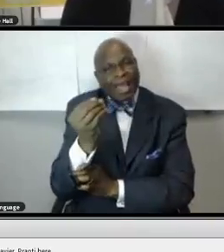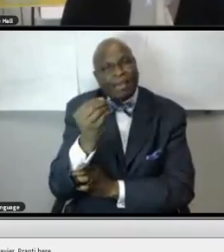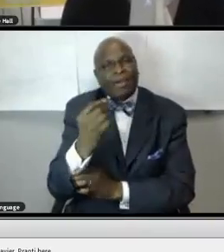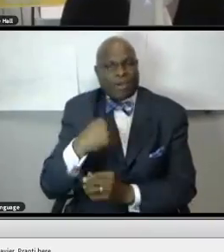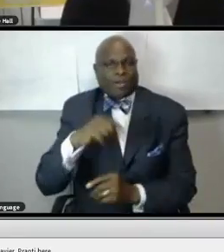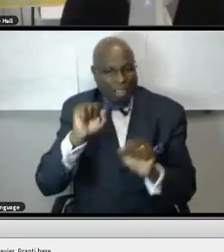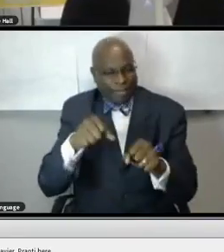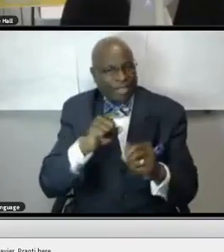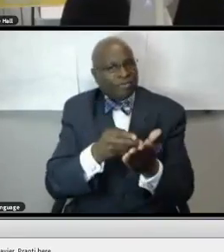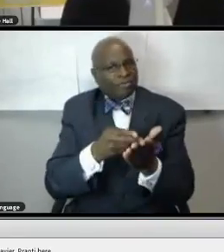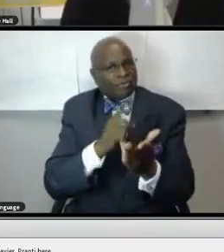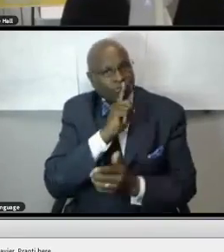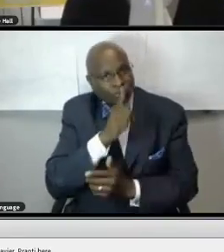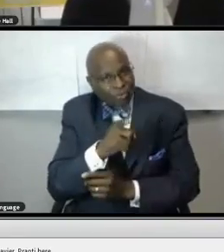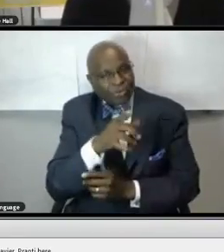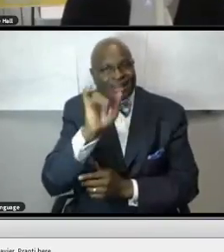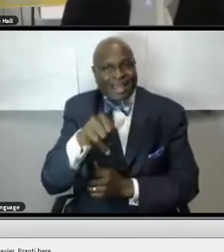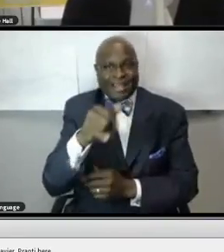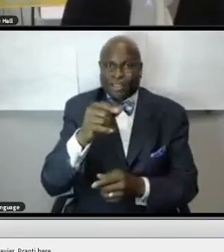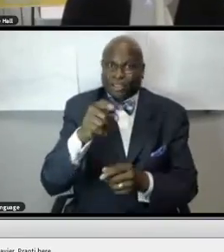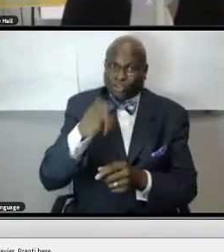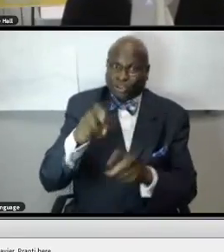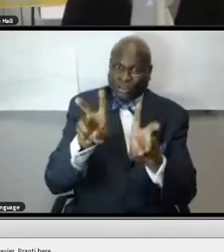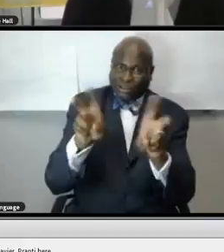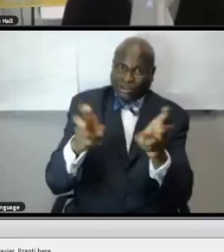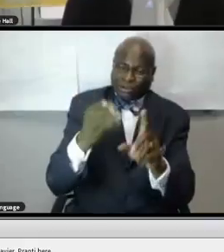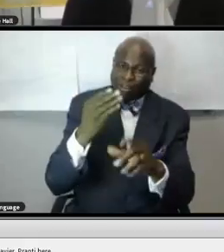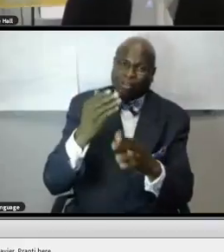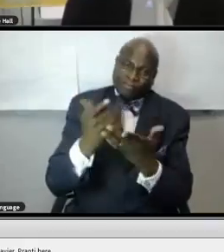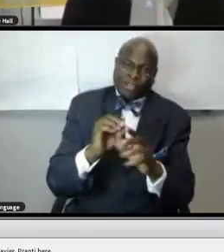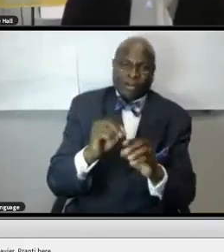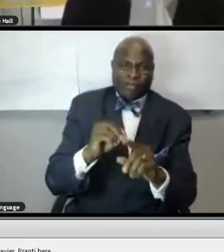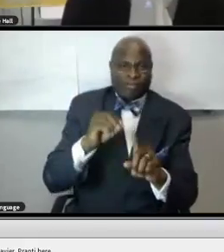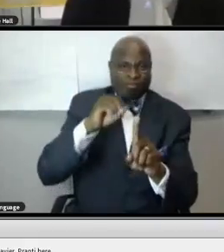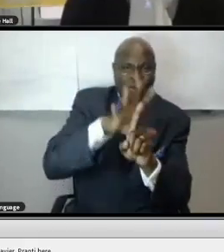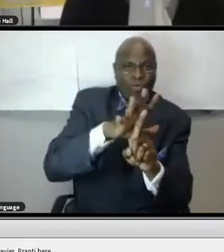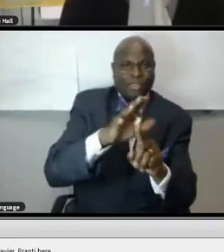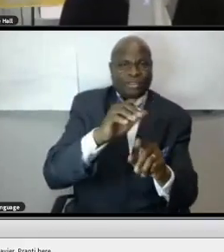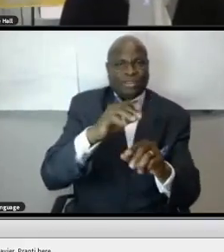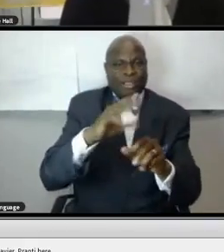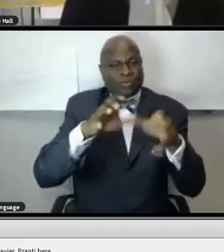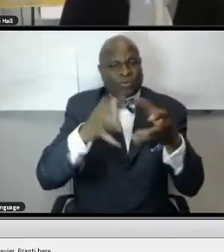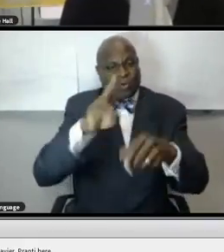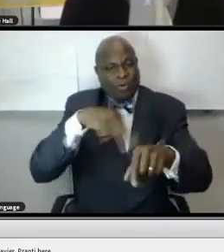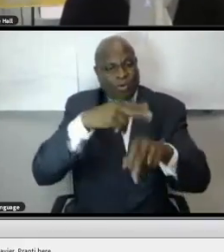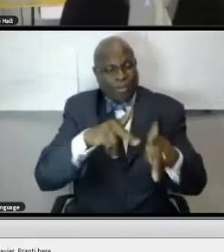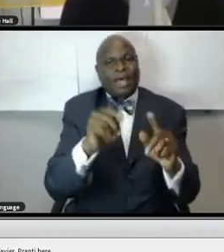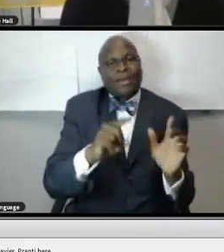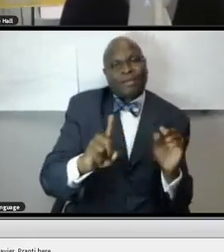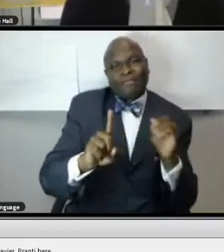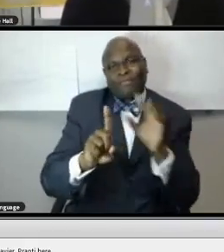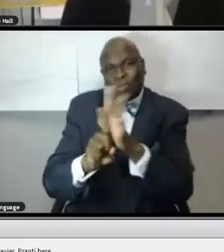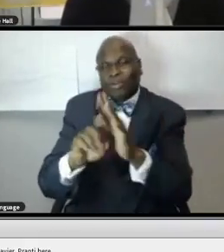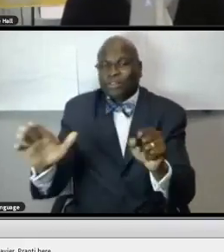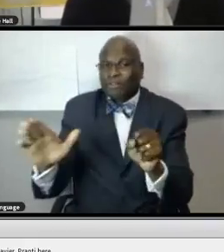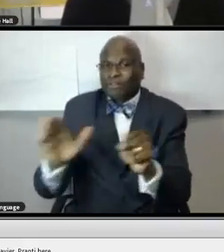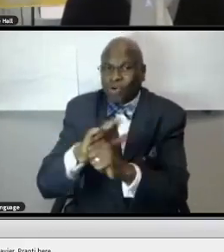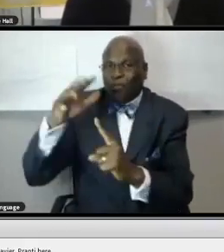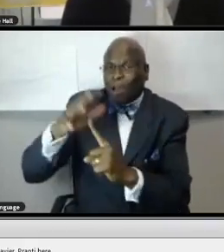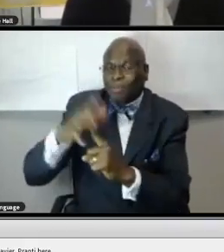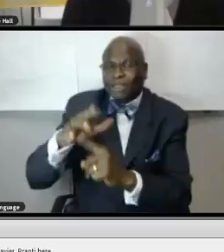be sure that should the issues that plague Indigenous peoples plagued the entire population of the United States